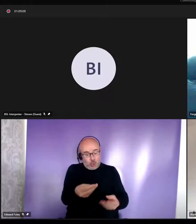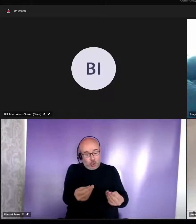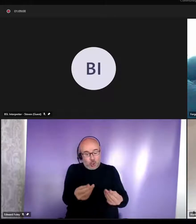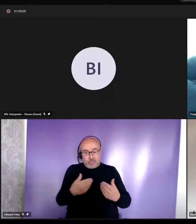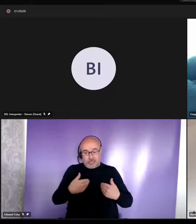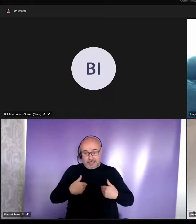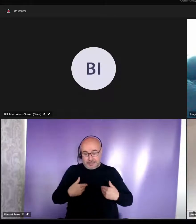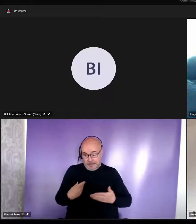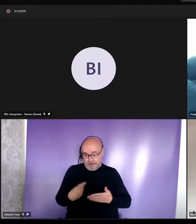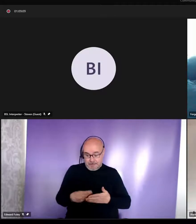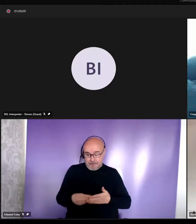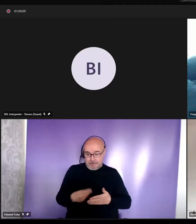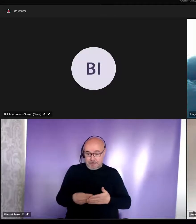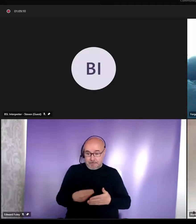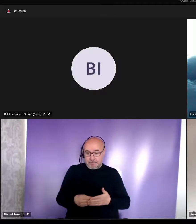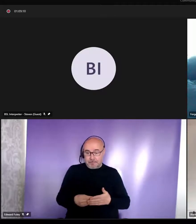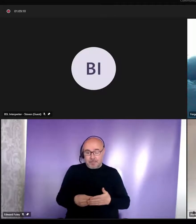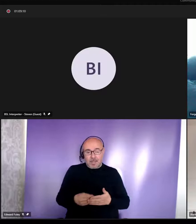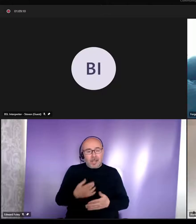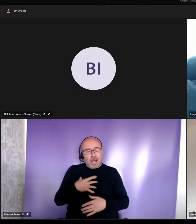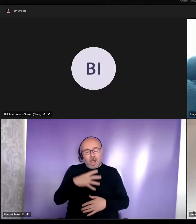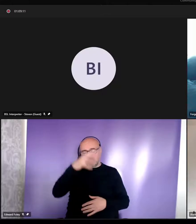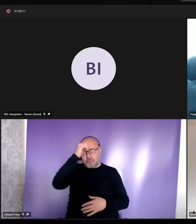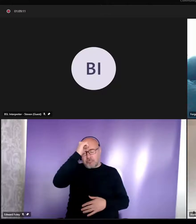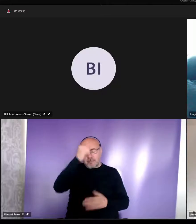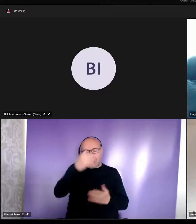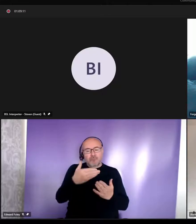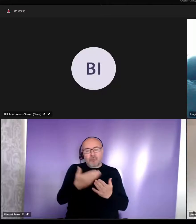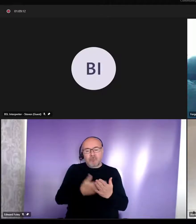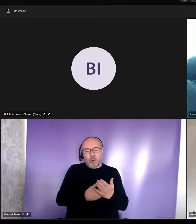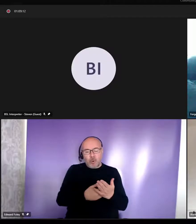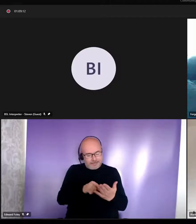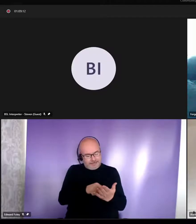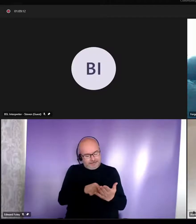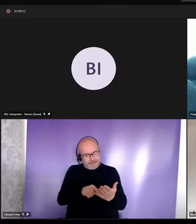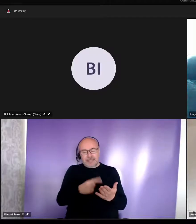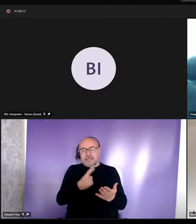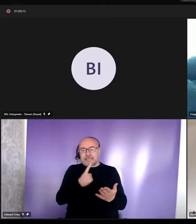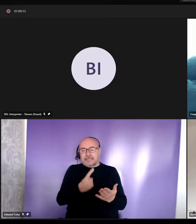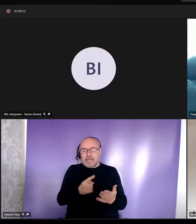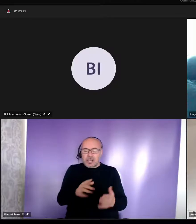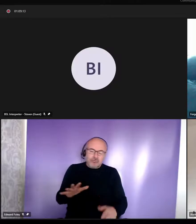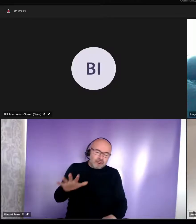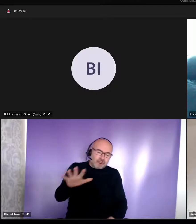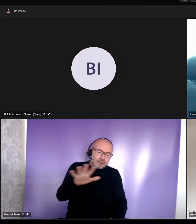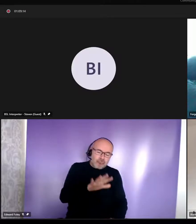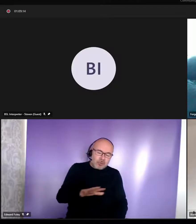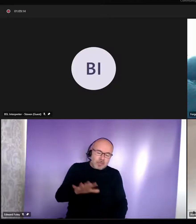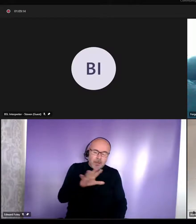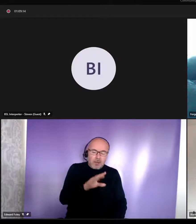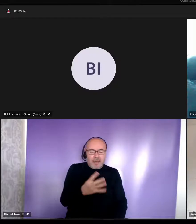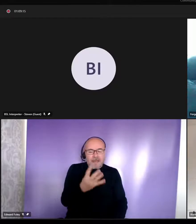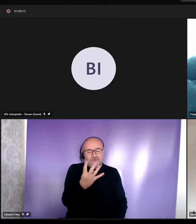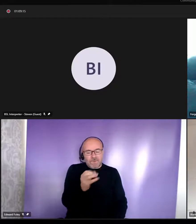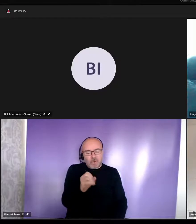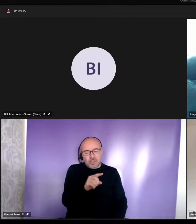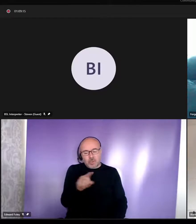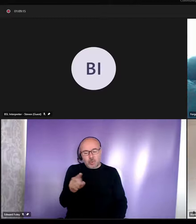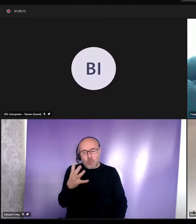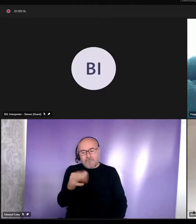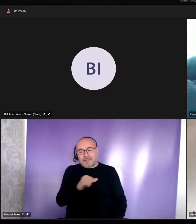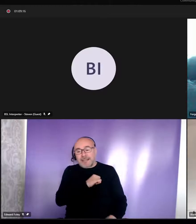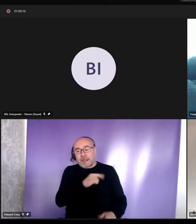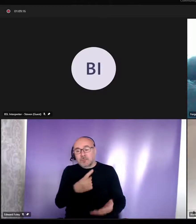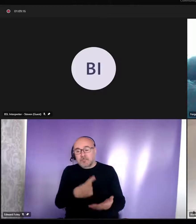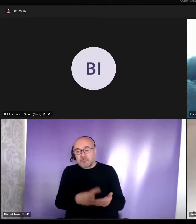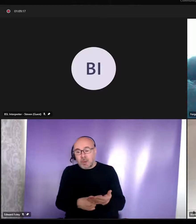memory, Chair, I think it's maybe costing somewhere in the region between 40 to 50,000. But if the new charging points come in, I